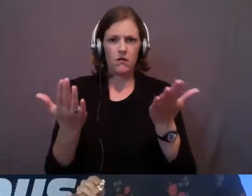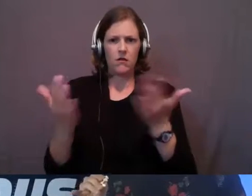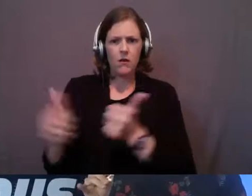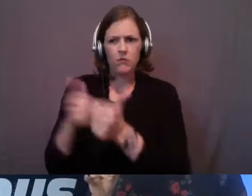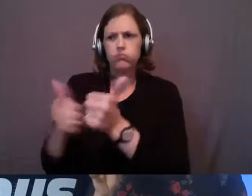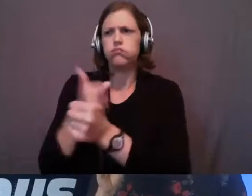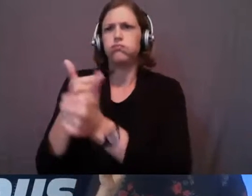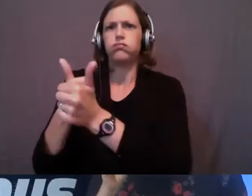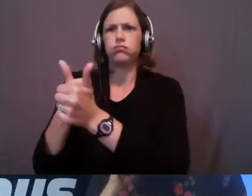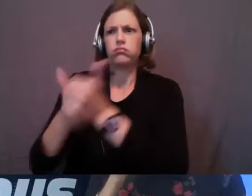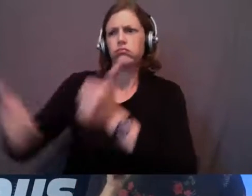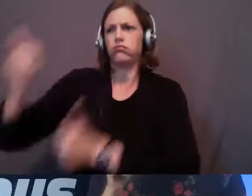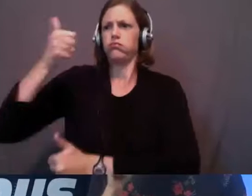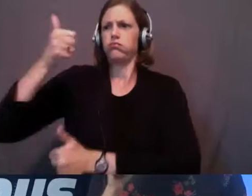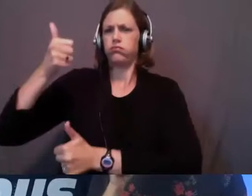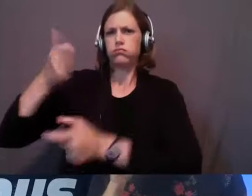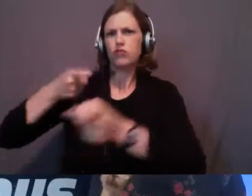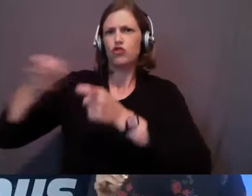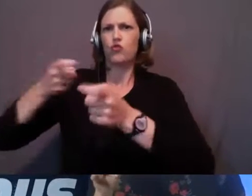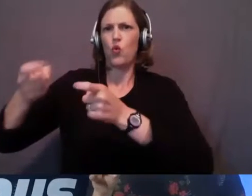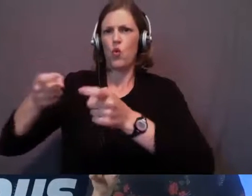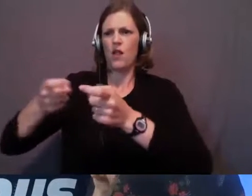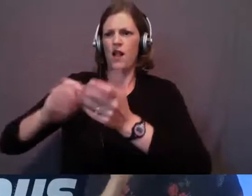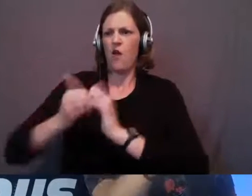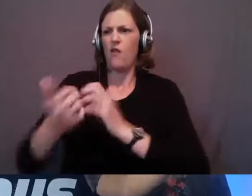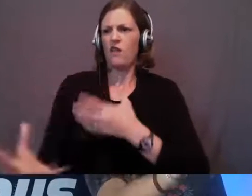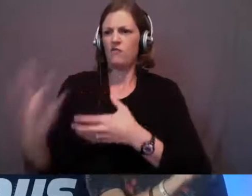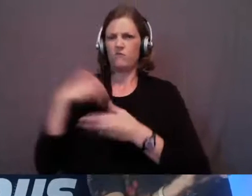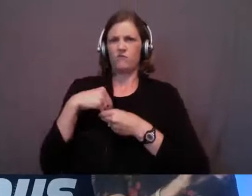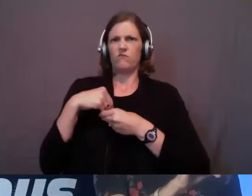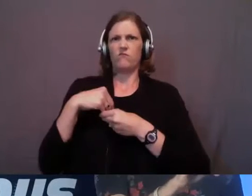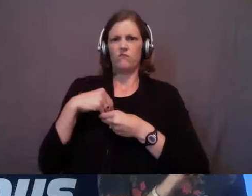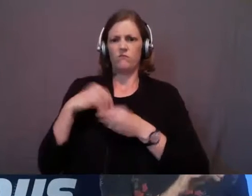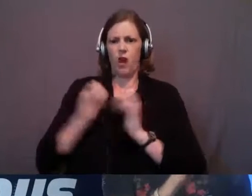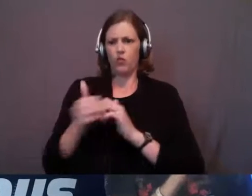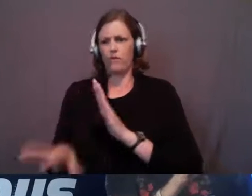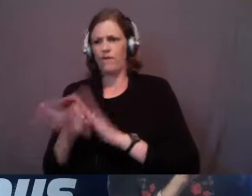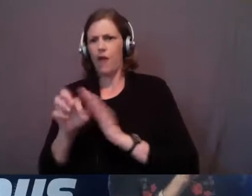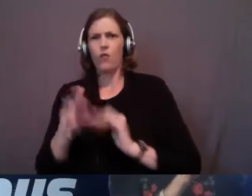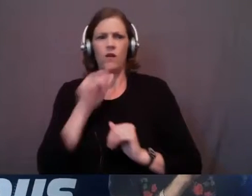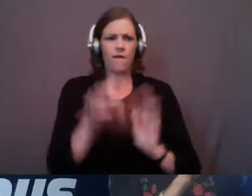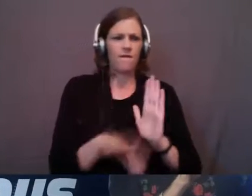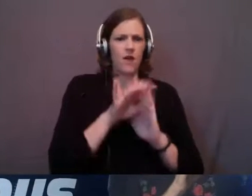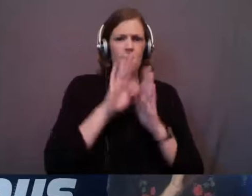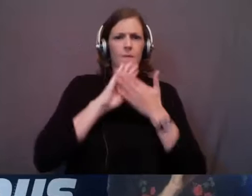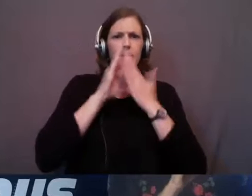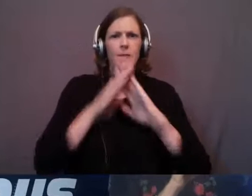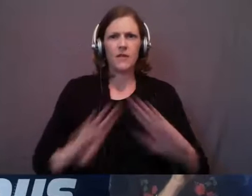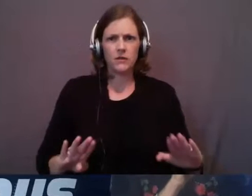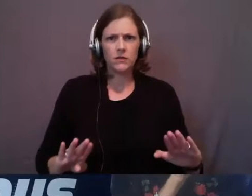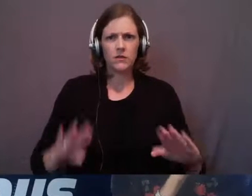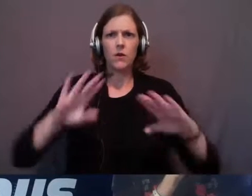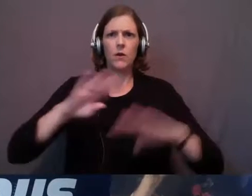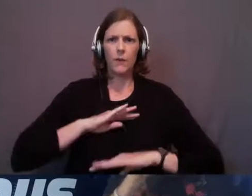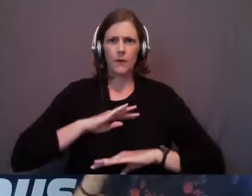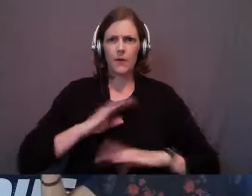power and how they embody the way to find or not find peace and contentment. Is that what you're telling me?